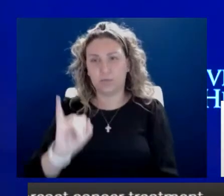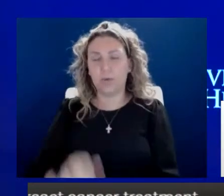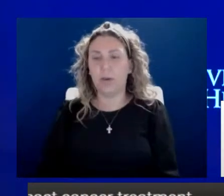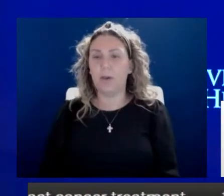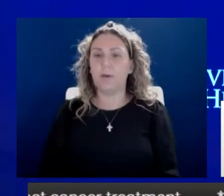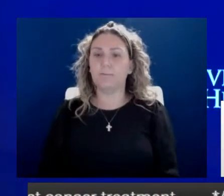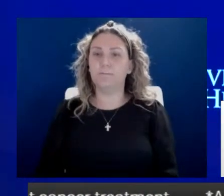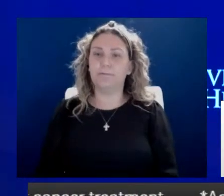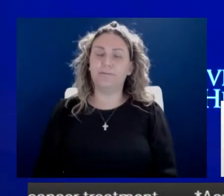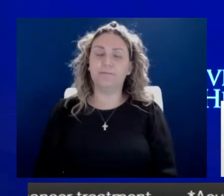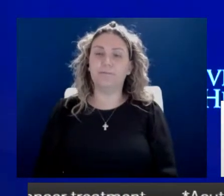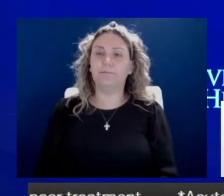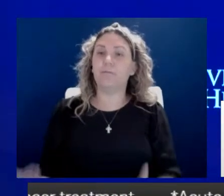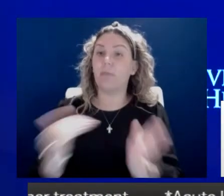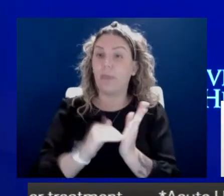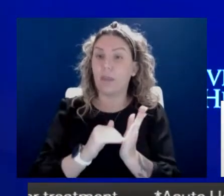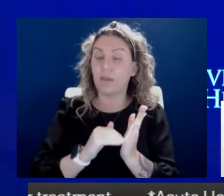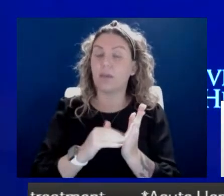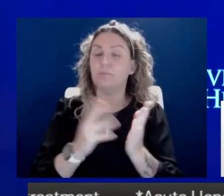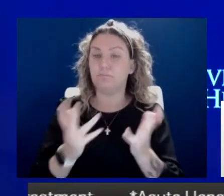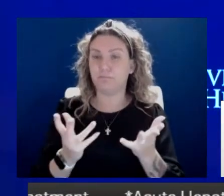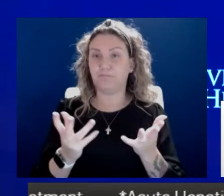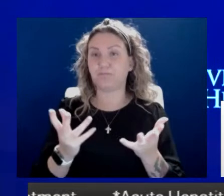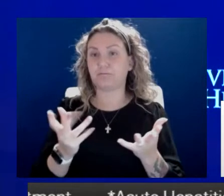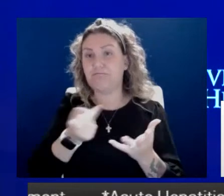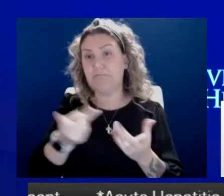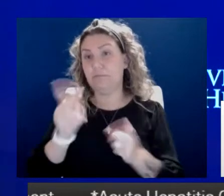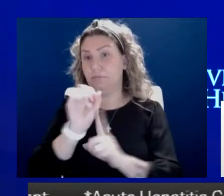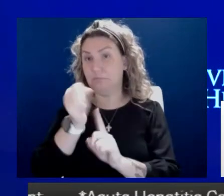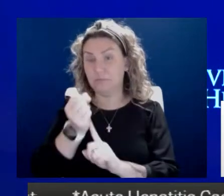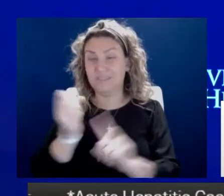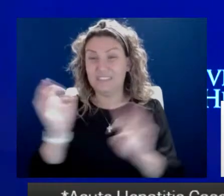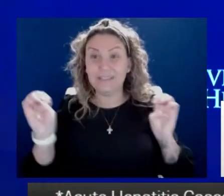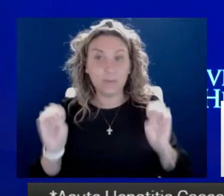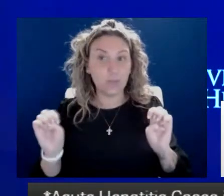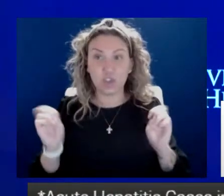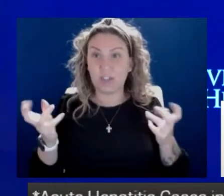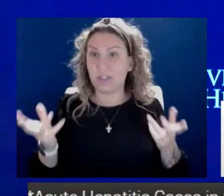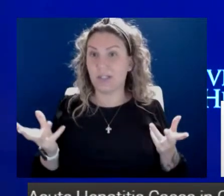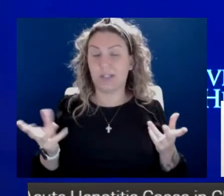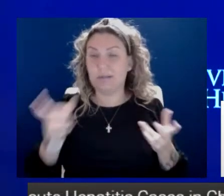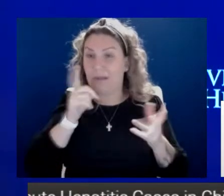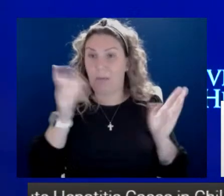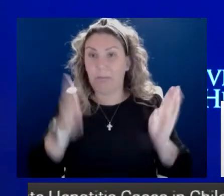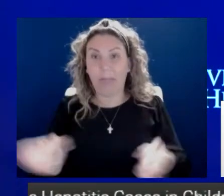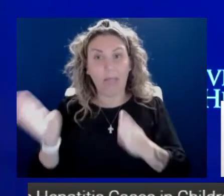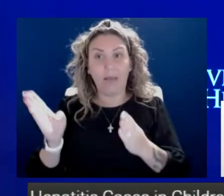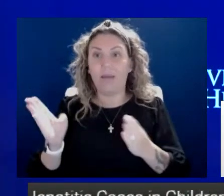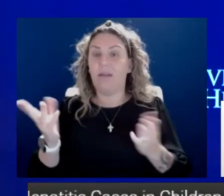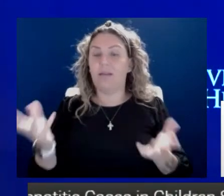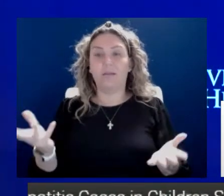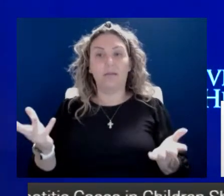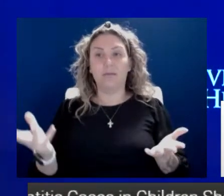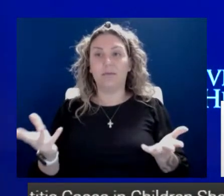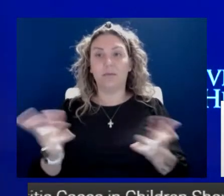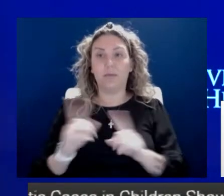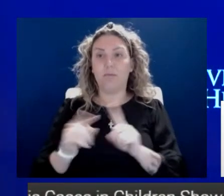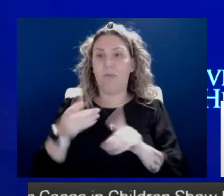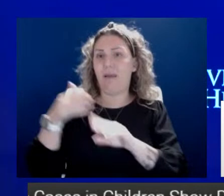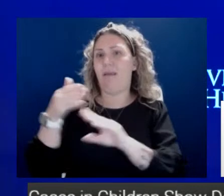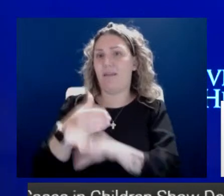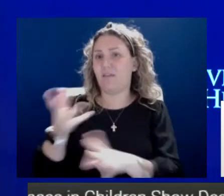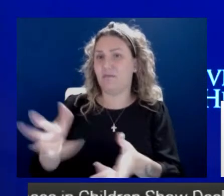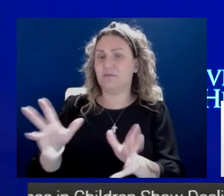again, in some cases, it's an emergency and you didn't plan that, but even after your medical